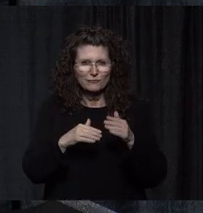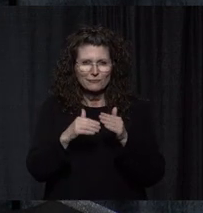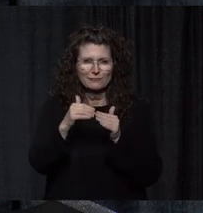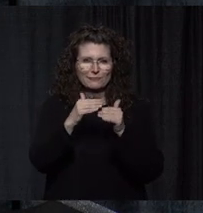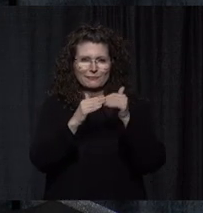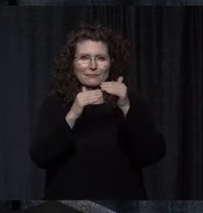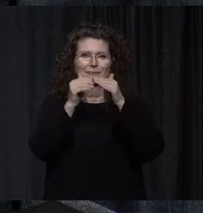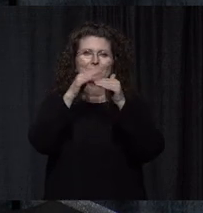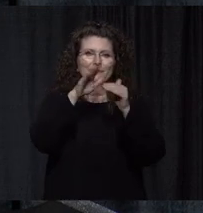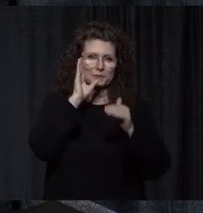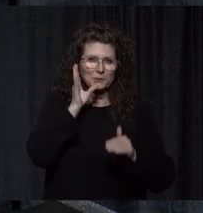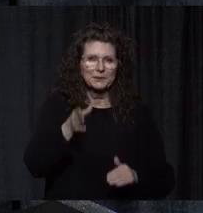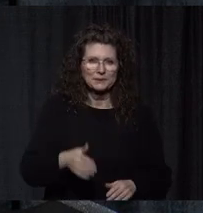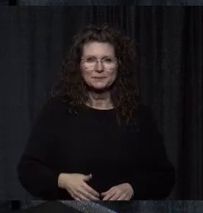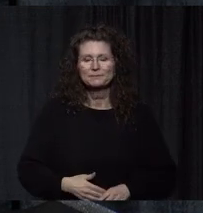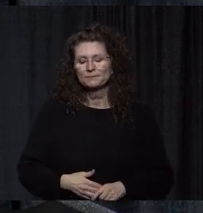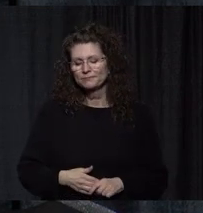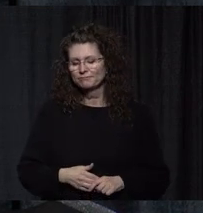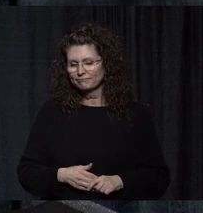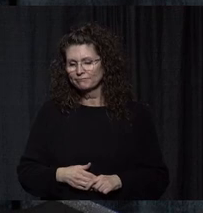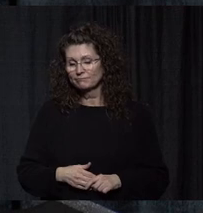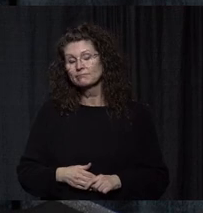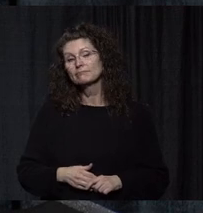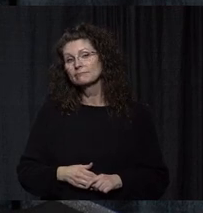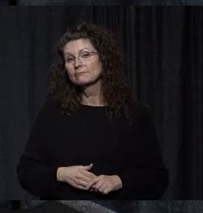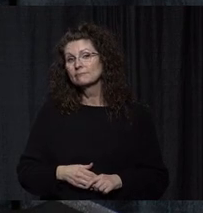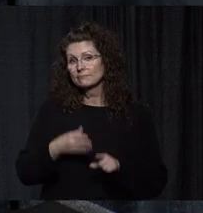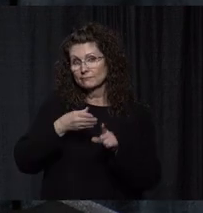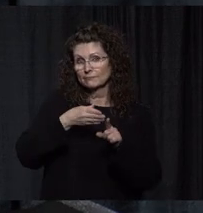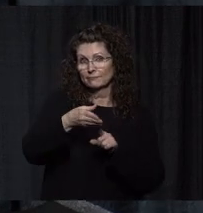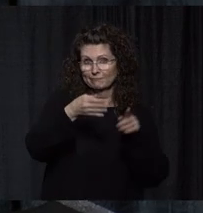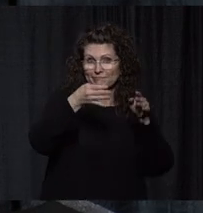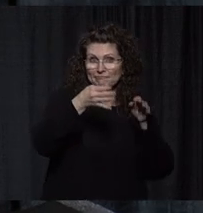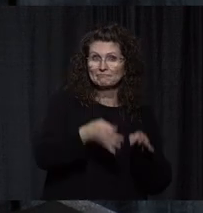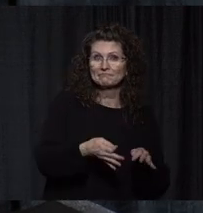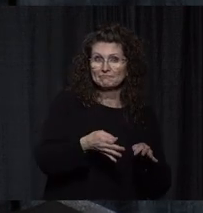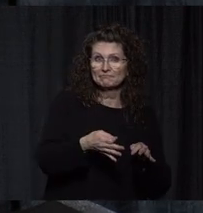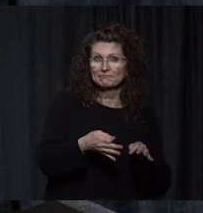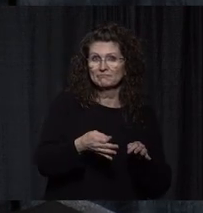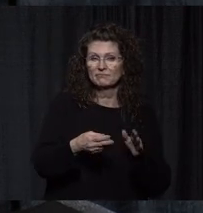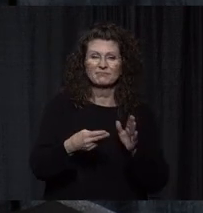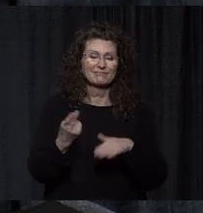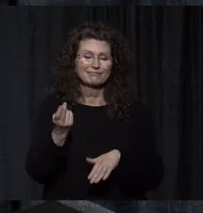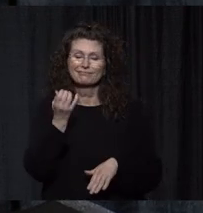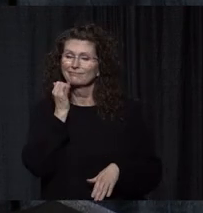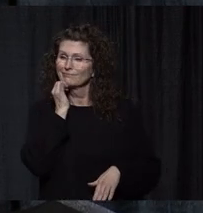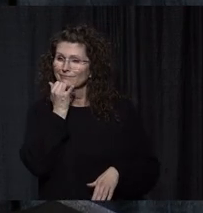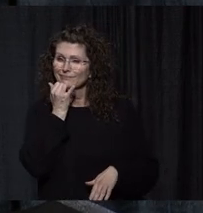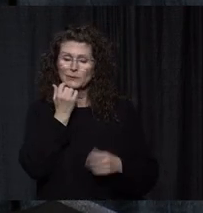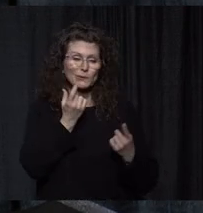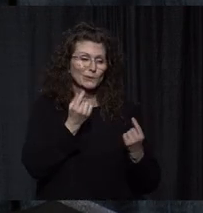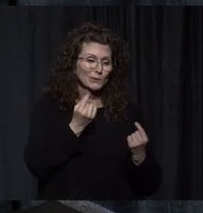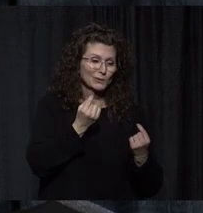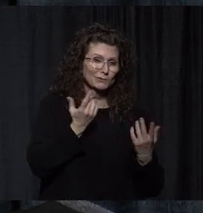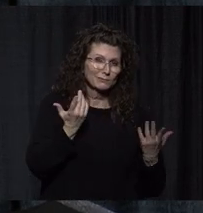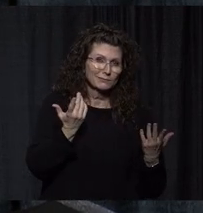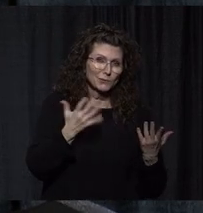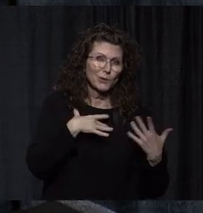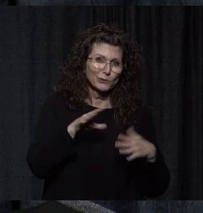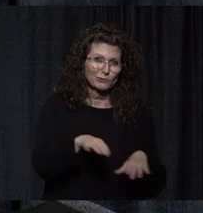And I think the most important part after you've decided what you're going to do, because whatever you take on doing is probably the right